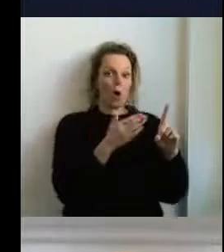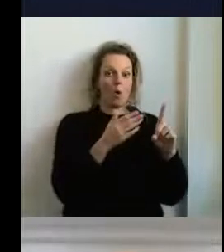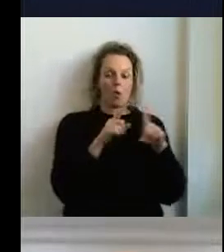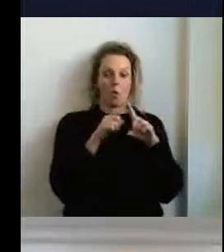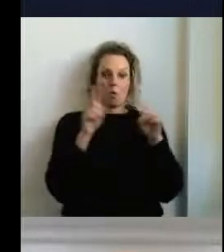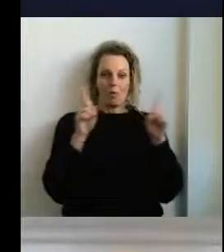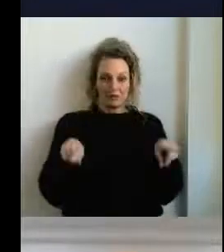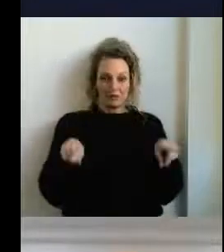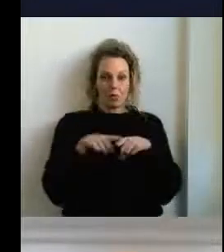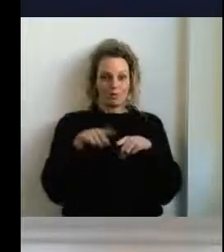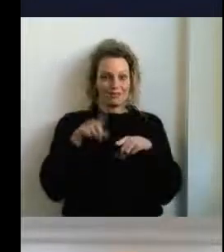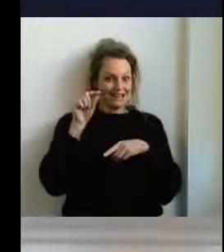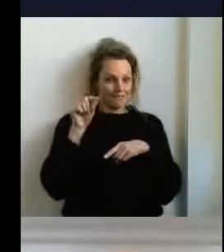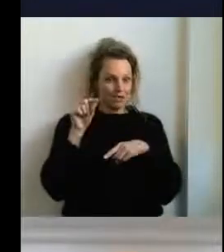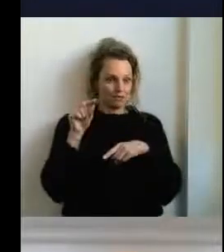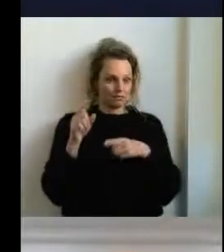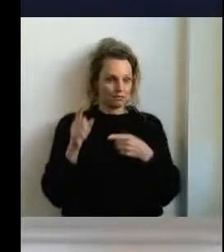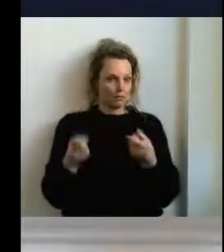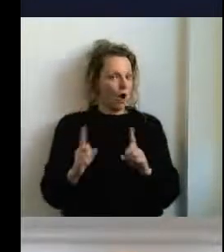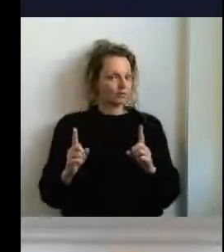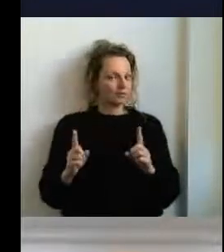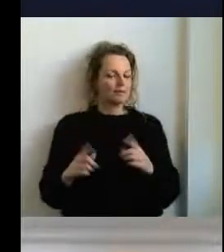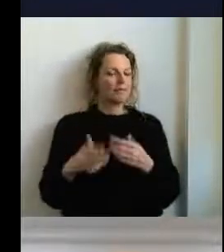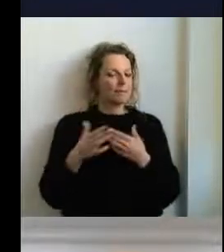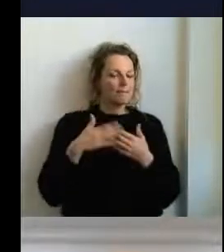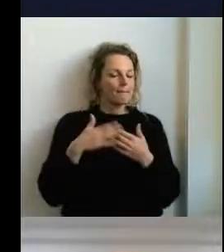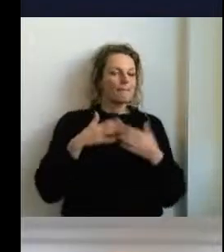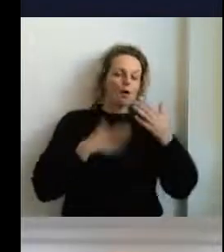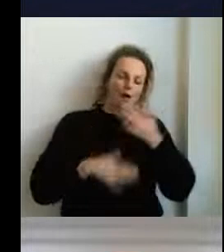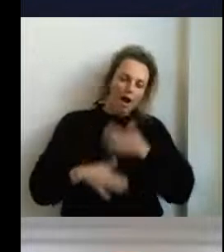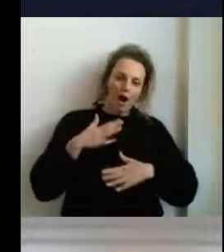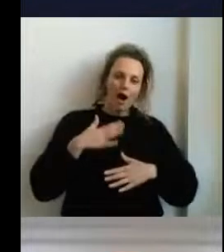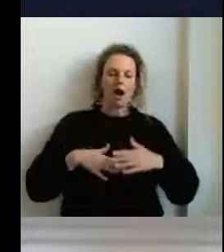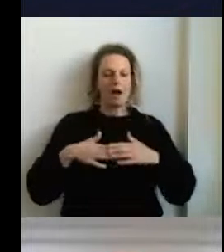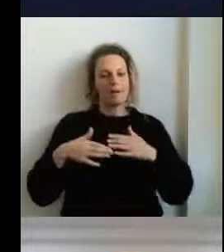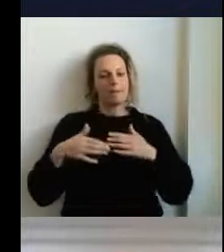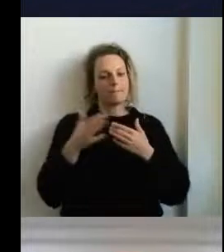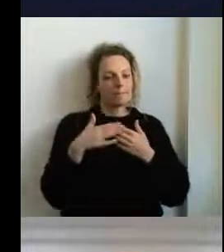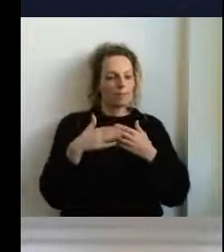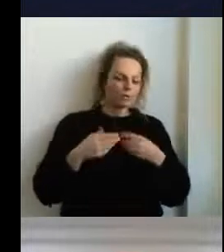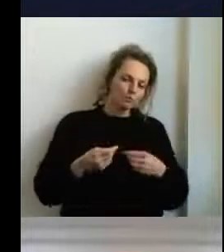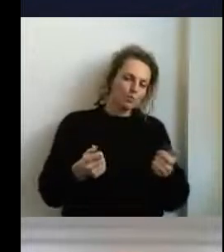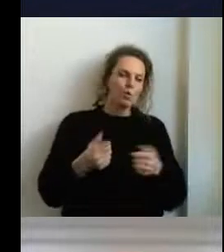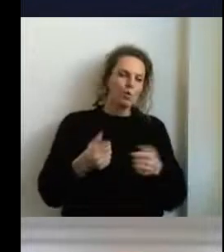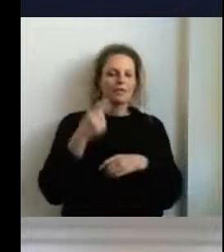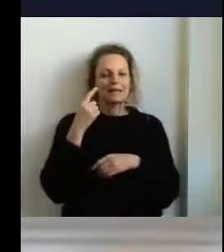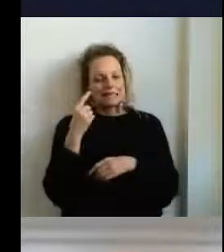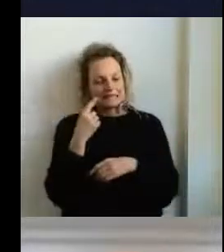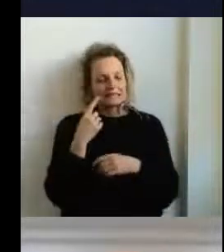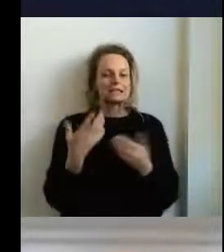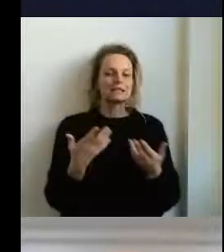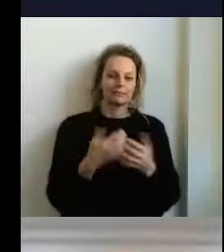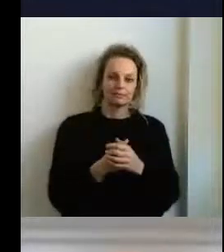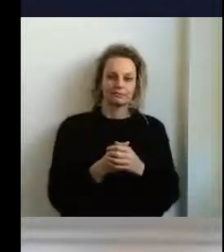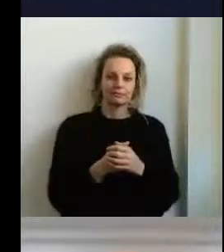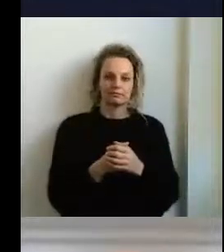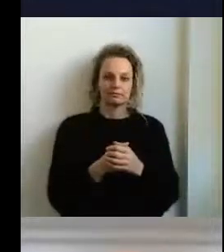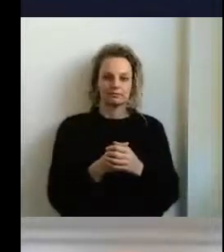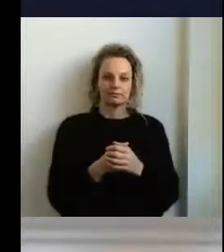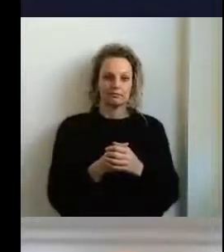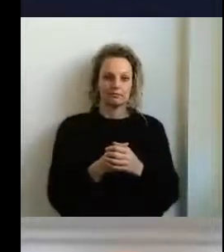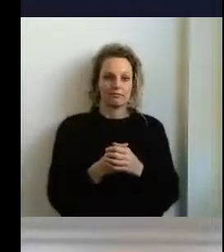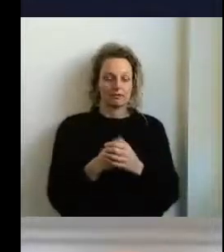to be more calm and more easy. And I don't know about you, but after the past almost